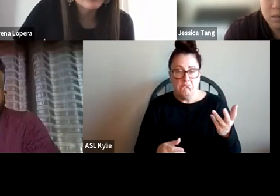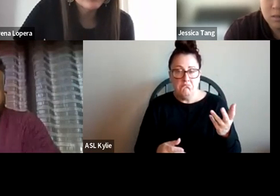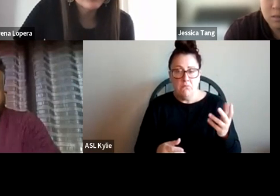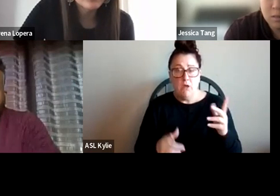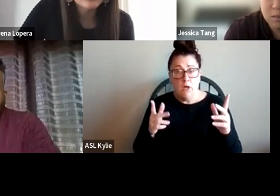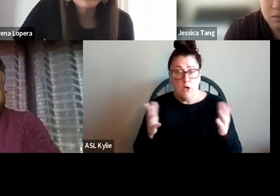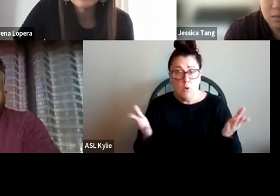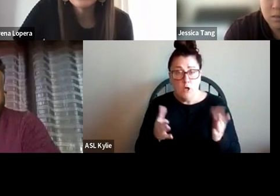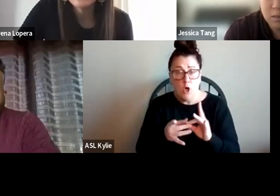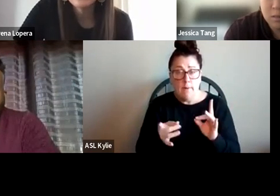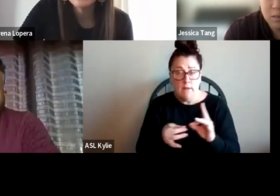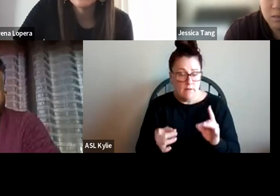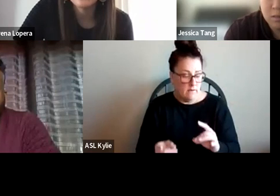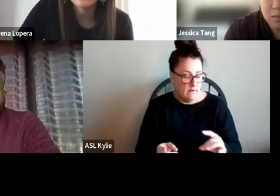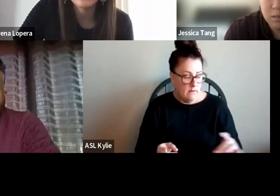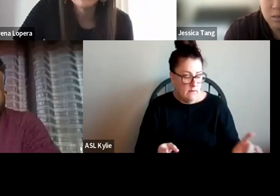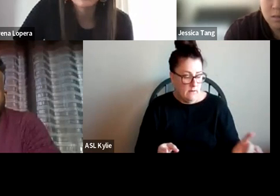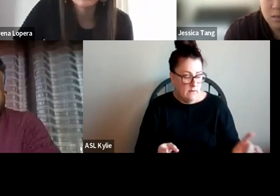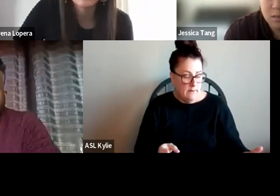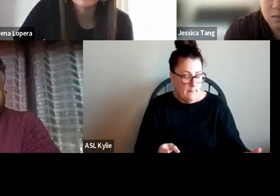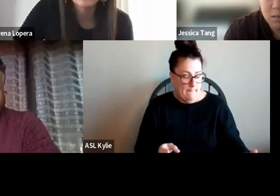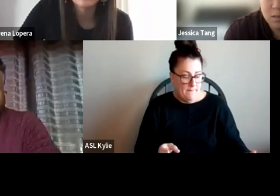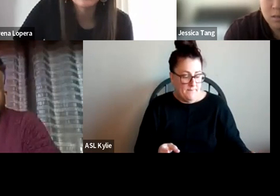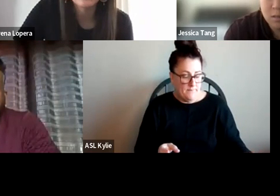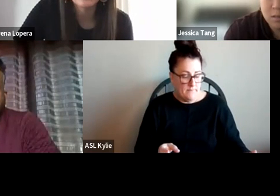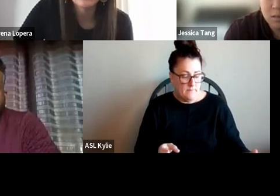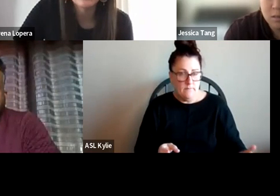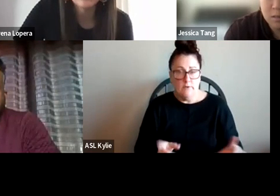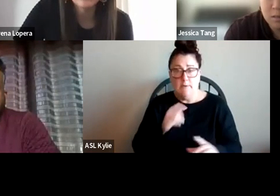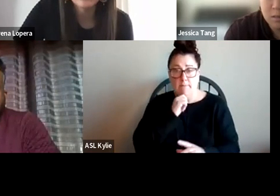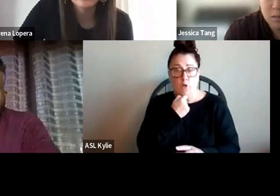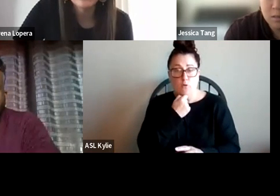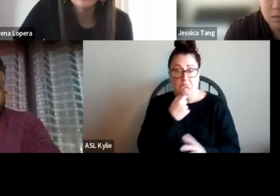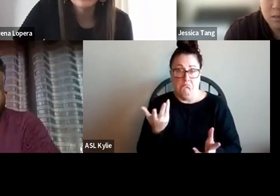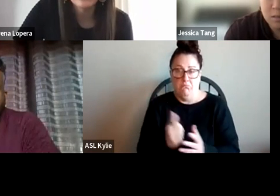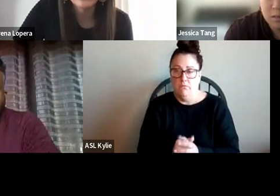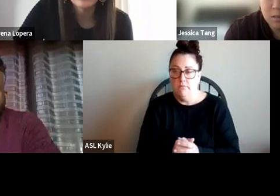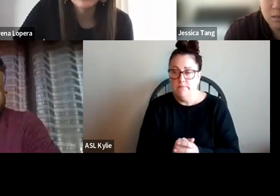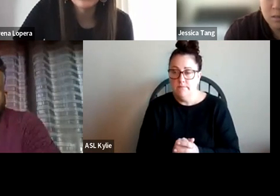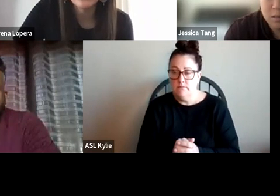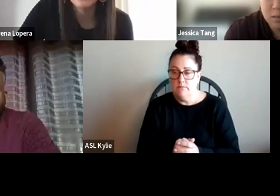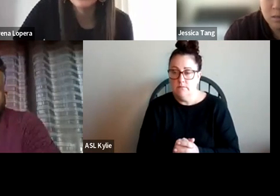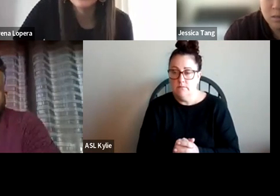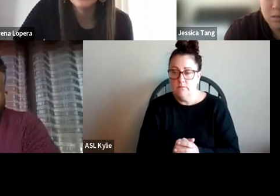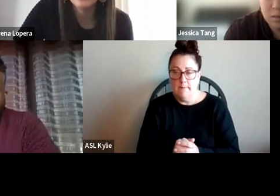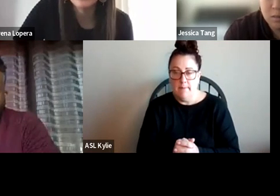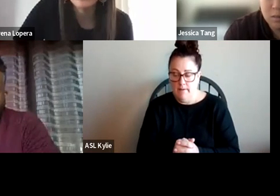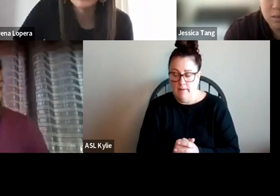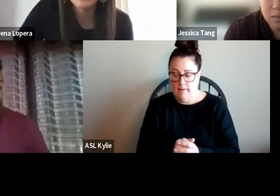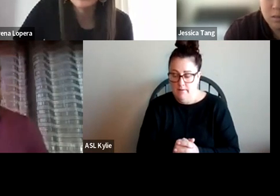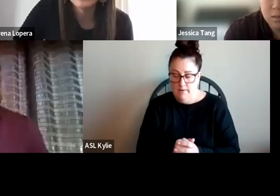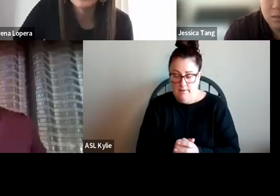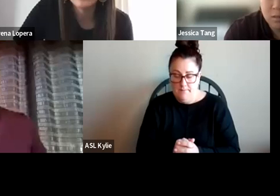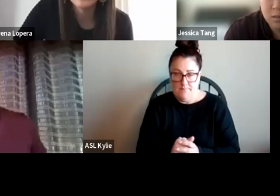are you with us? I see that she's on mute, but I don't know if she's having difficulty.